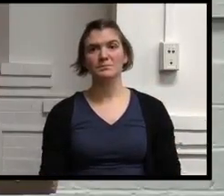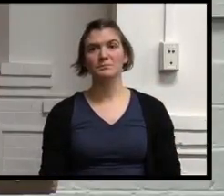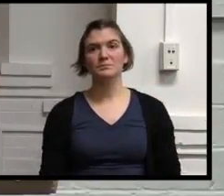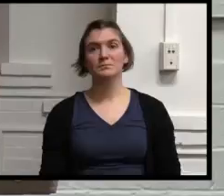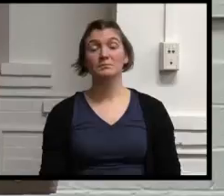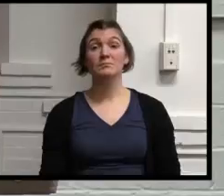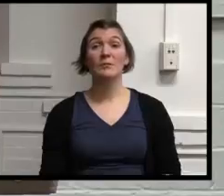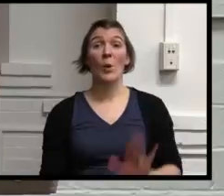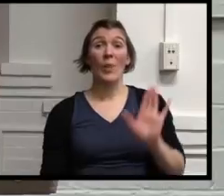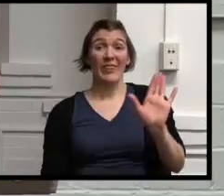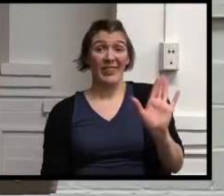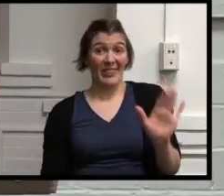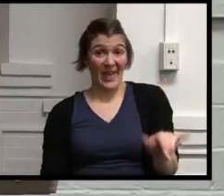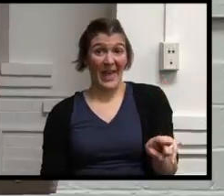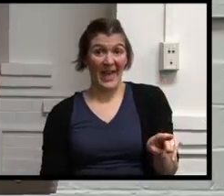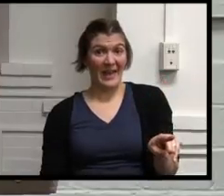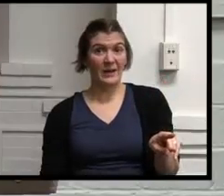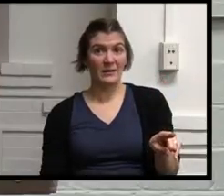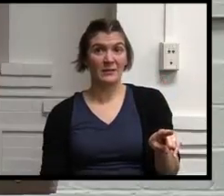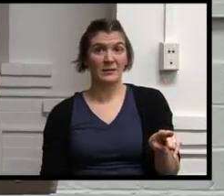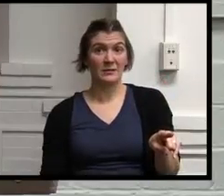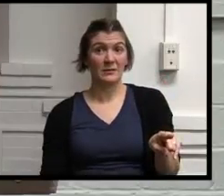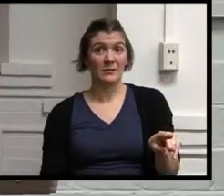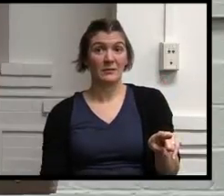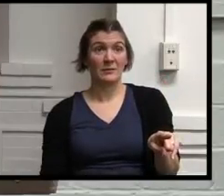And that was most recently